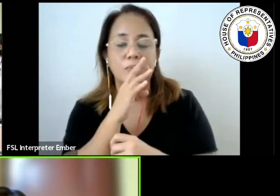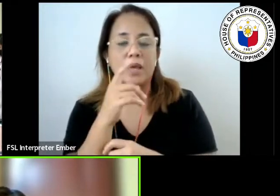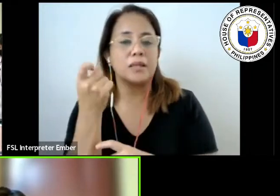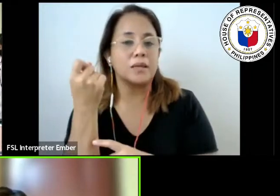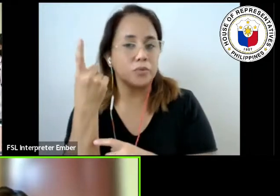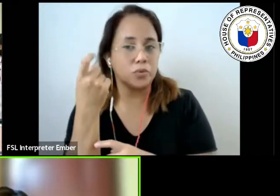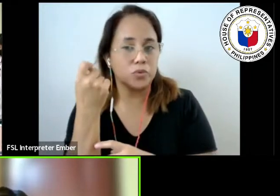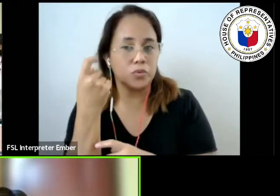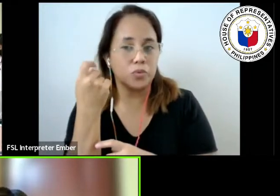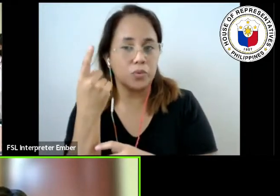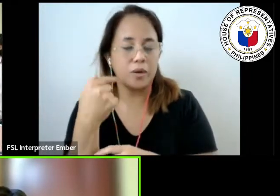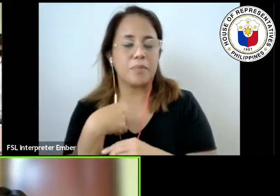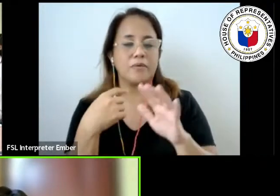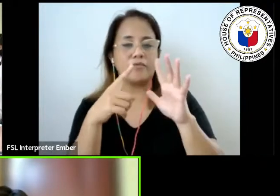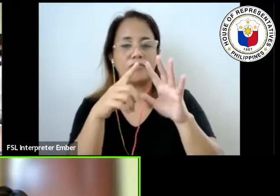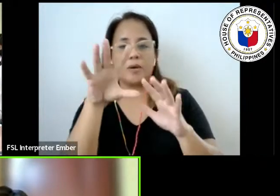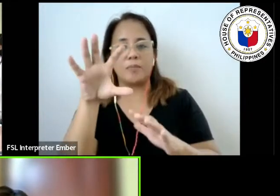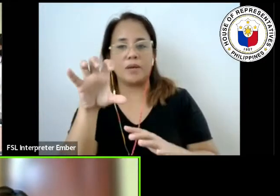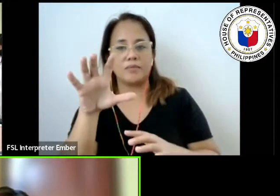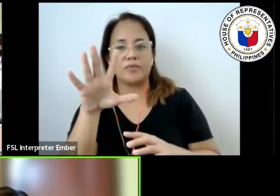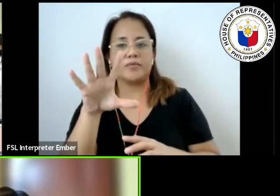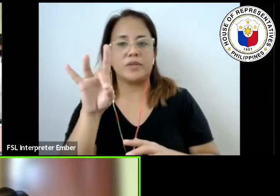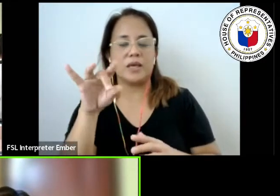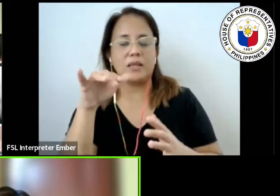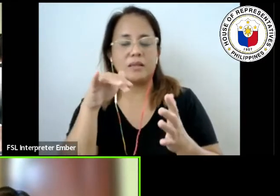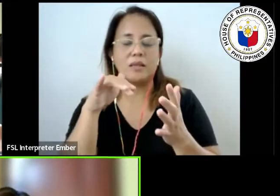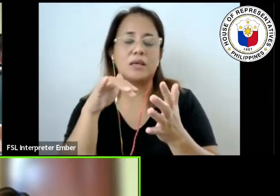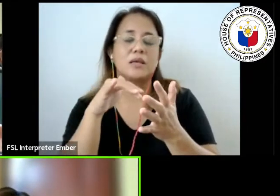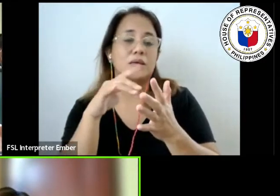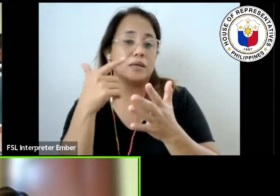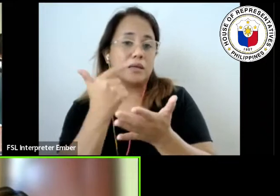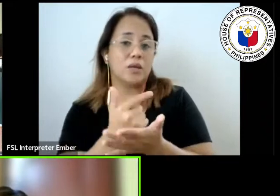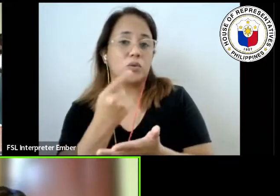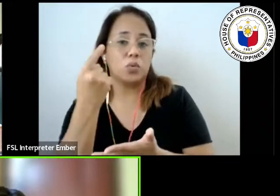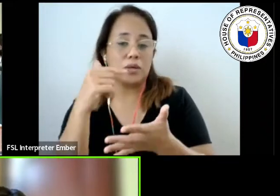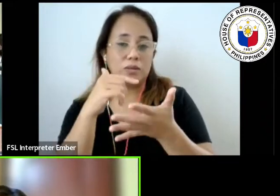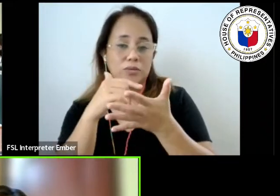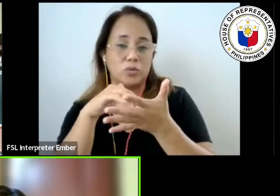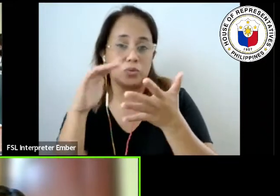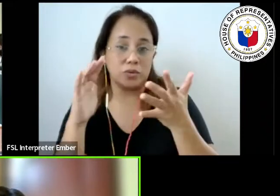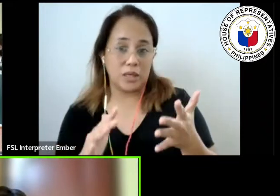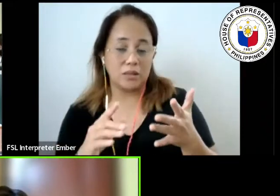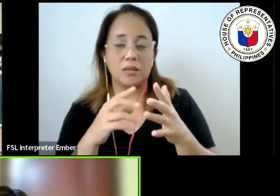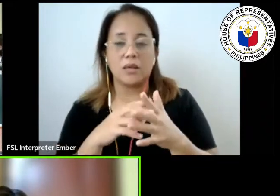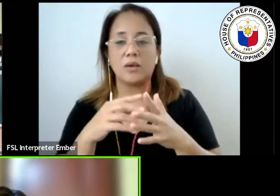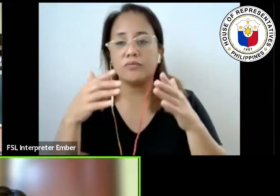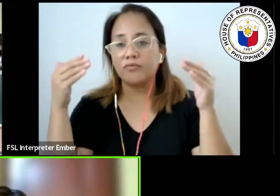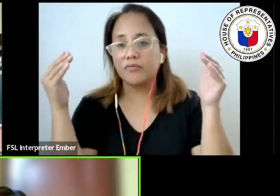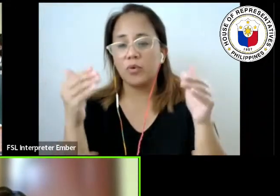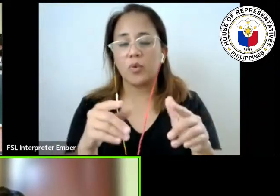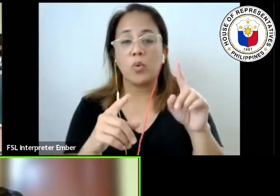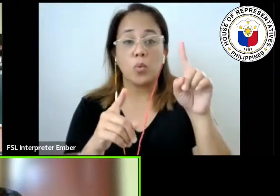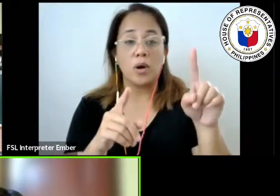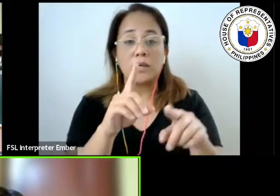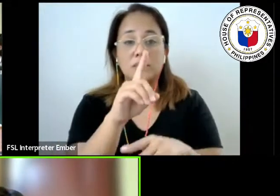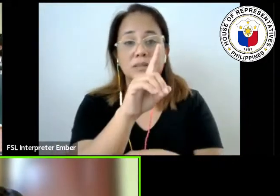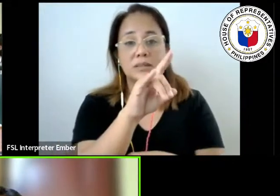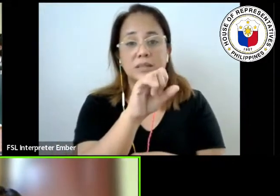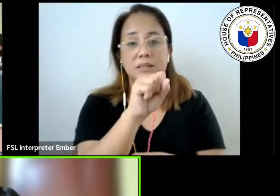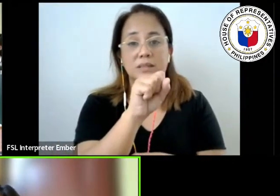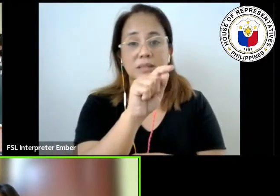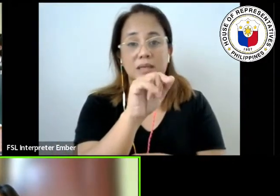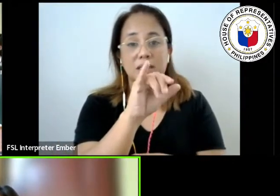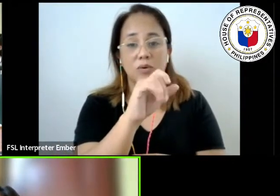understood by the 558,000 grade one learners. And if we focus on just one district, which has the